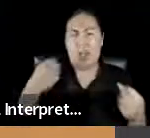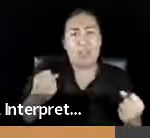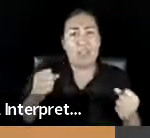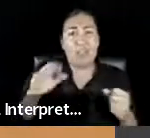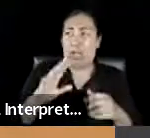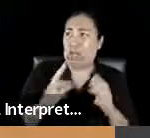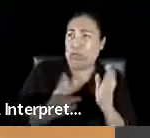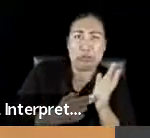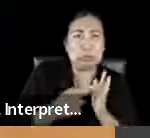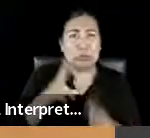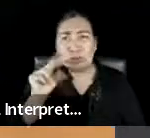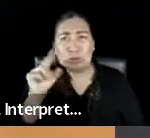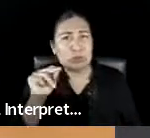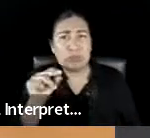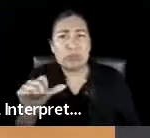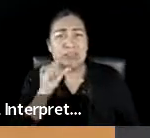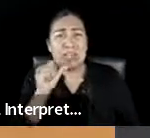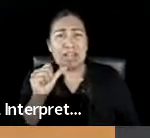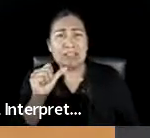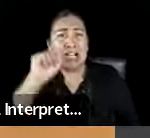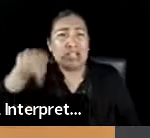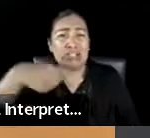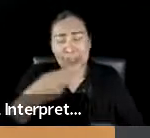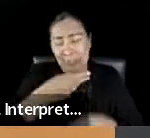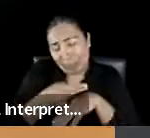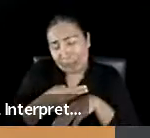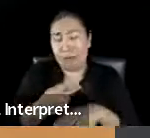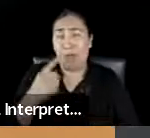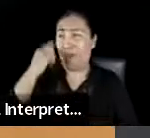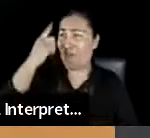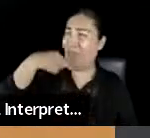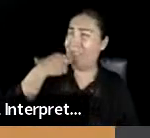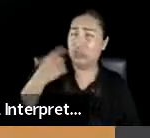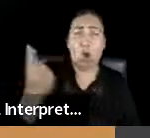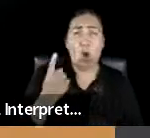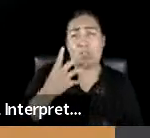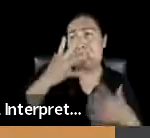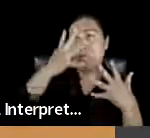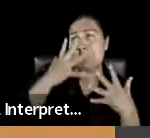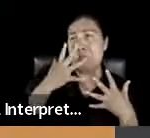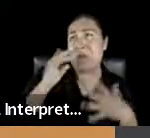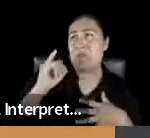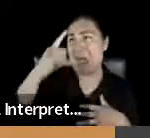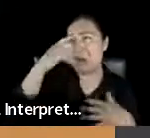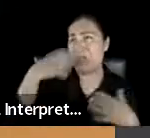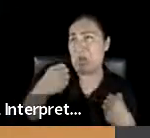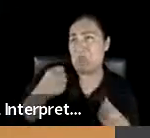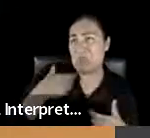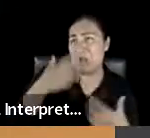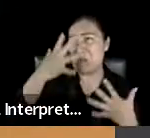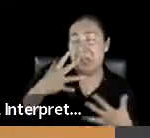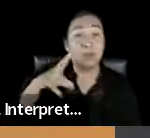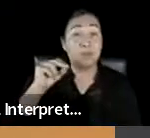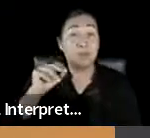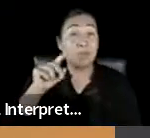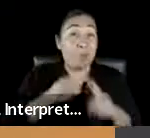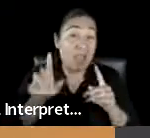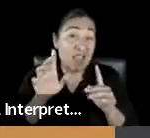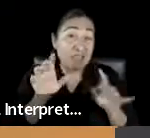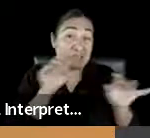what mental health actually is. It's not laying down. It's not looking sad. But it's just as important as physical health